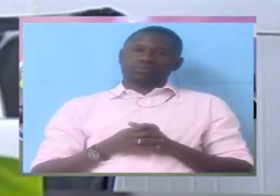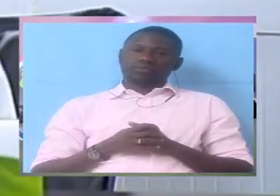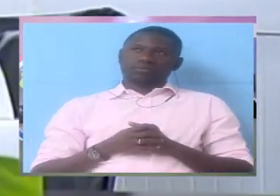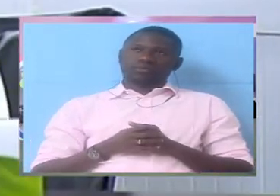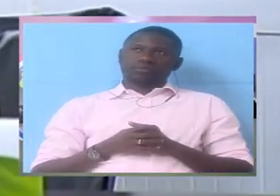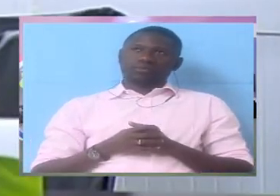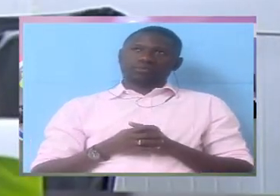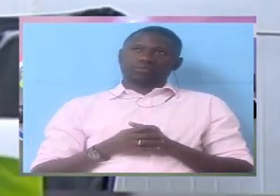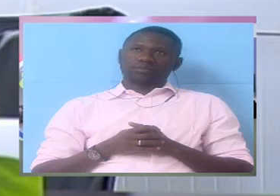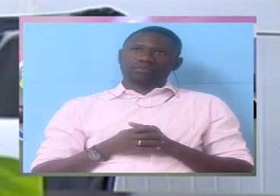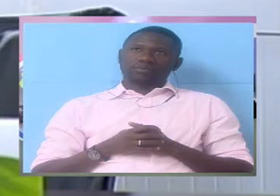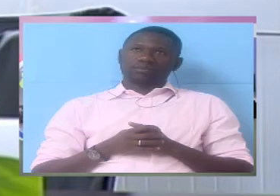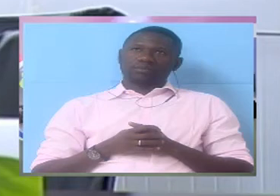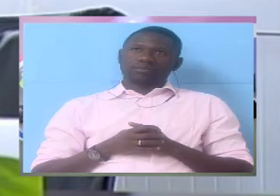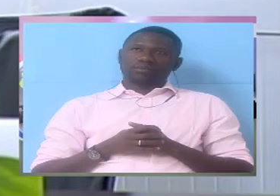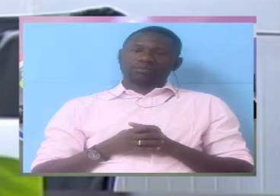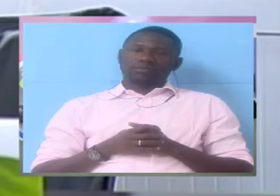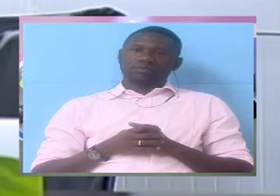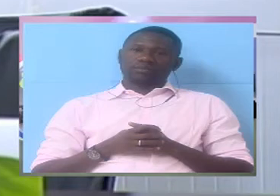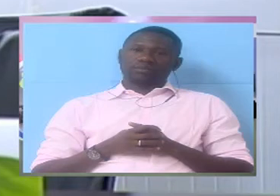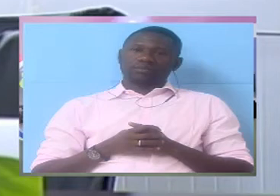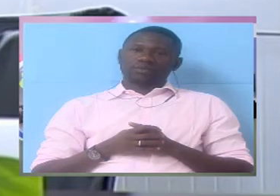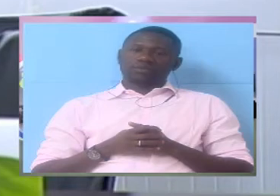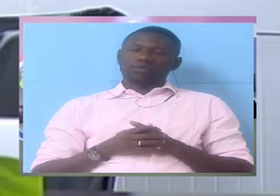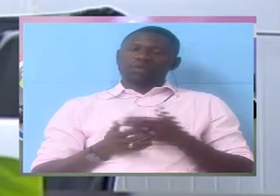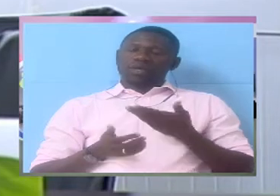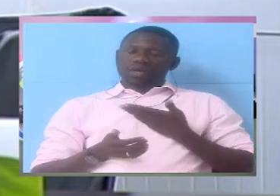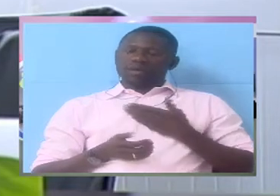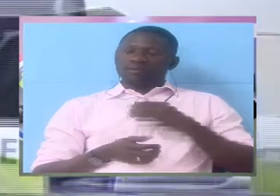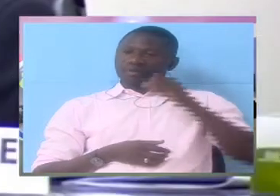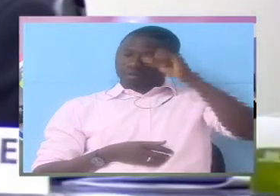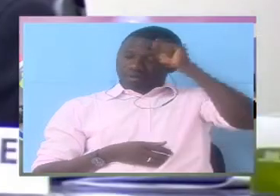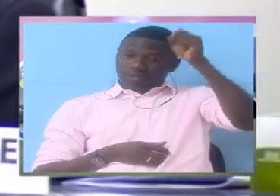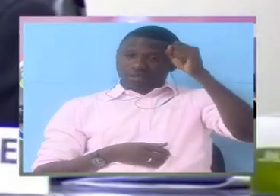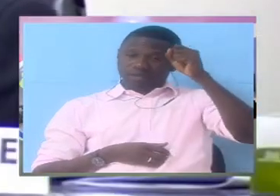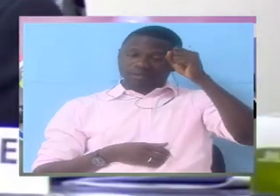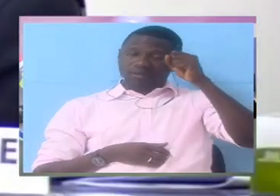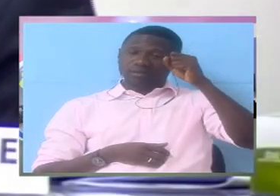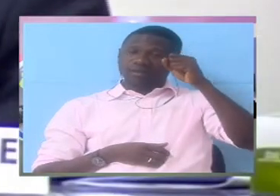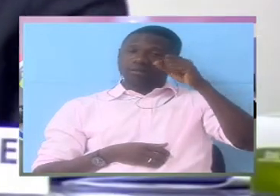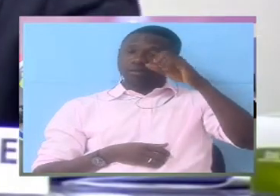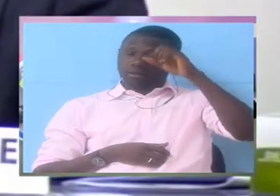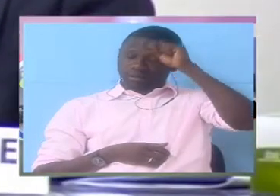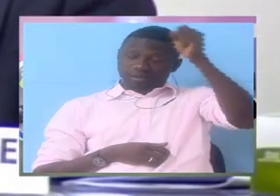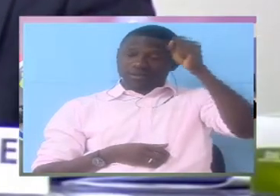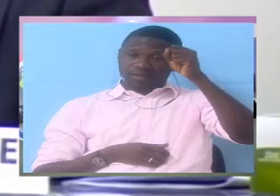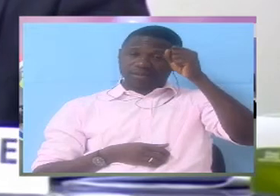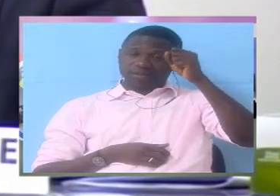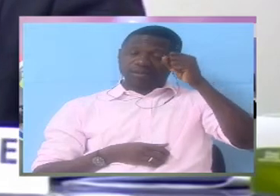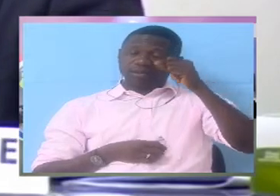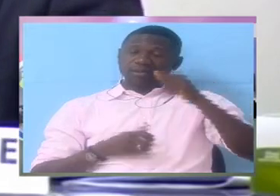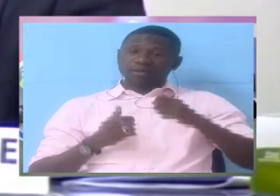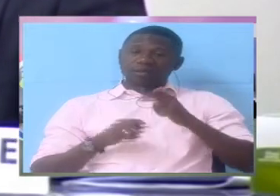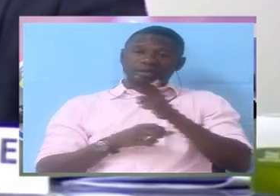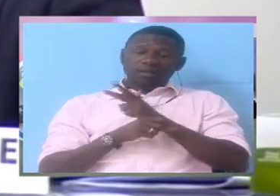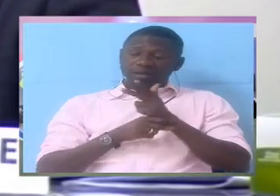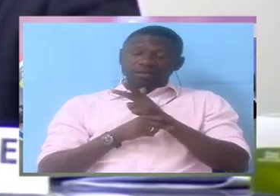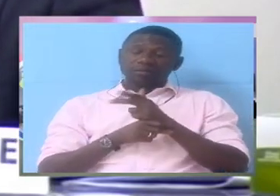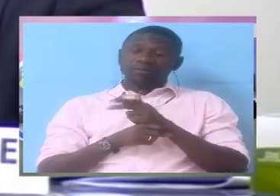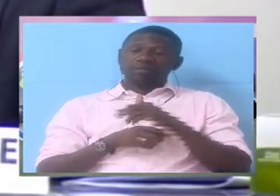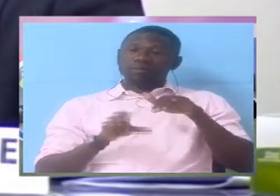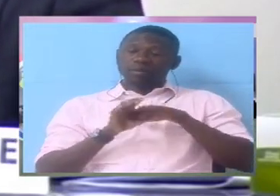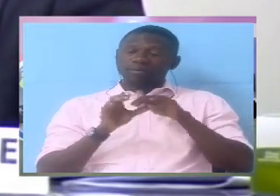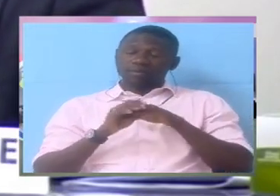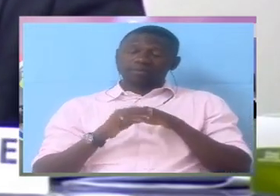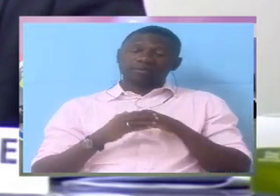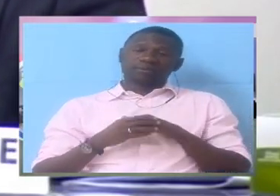Well, you have the state guard. State they guard are always part of the state guards are soldiers. State guard soja rol lem. Oh, plain clothes, I mean. Men